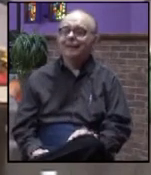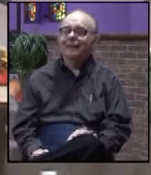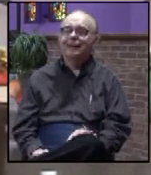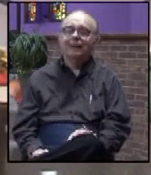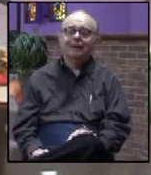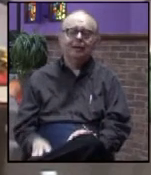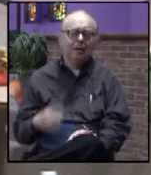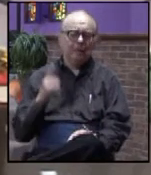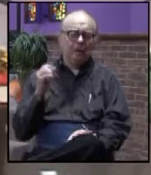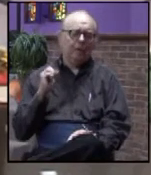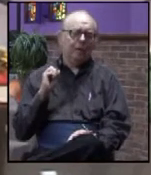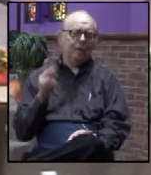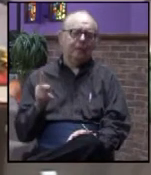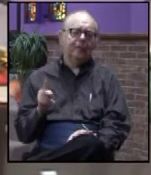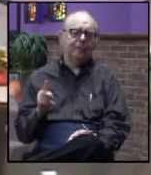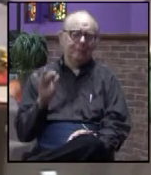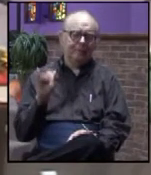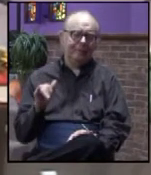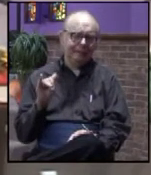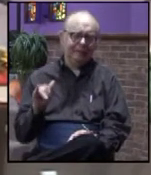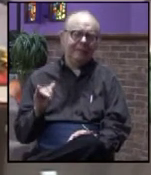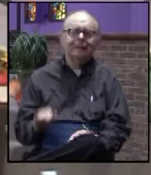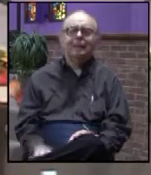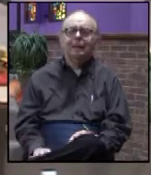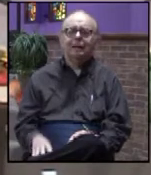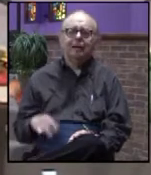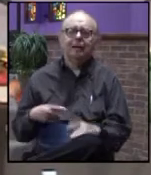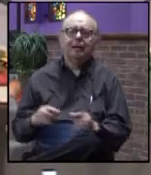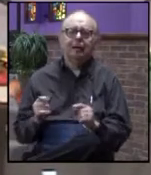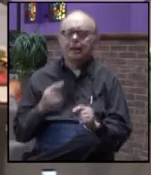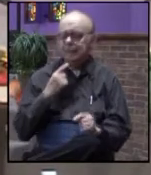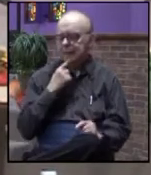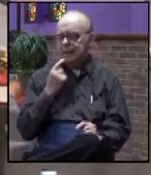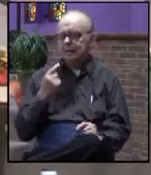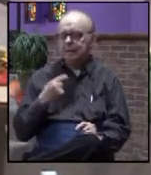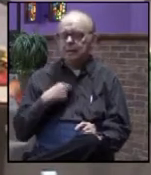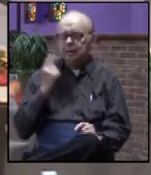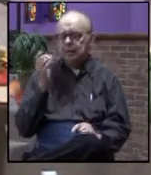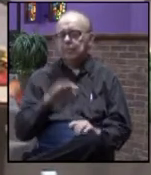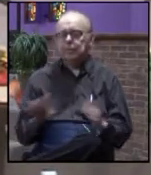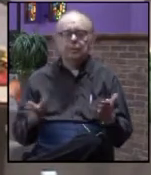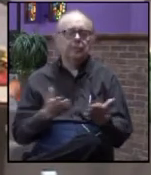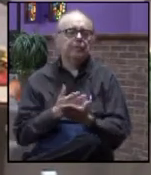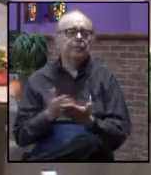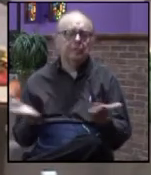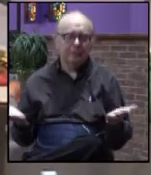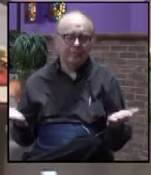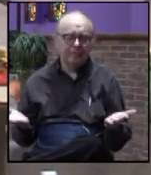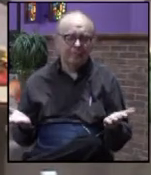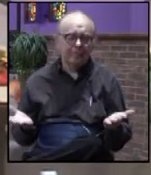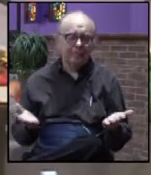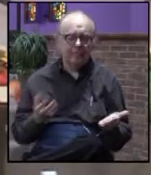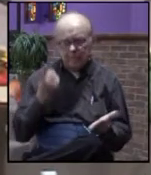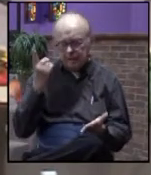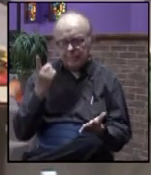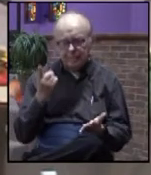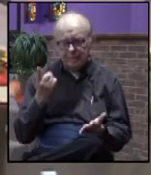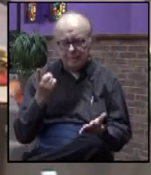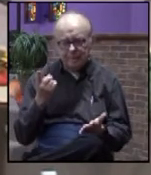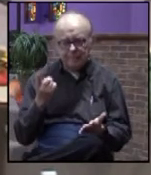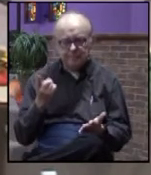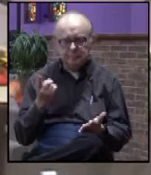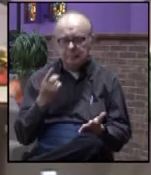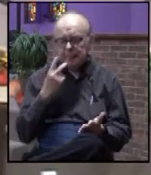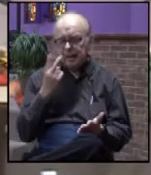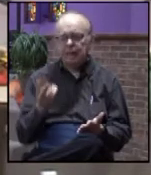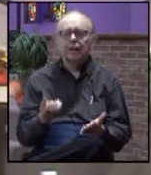I thought, okay, so trying to tell me that you're going to do something, and so I understood when, as soon as I saw